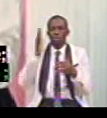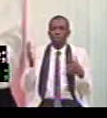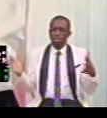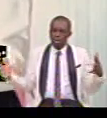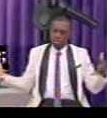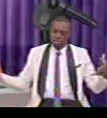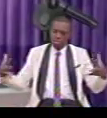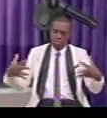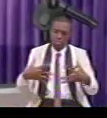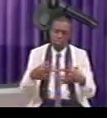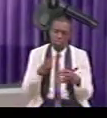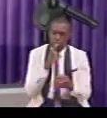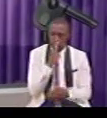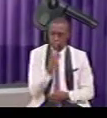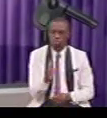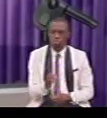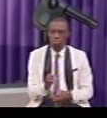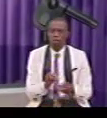foreign